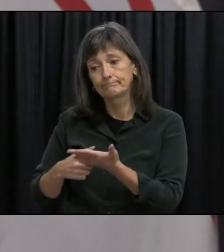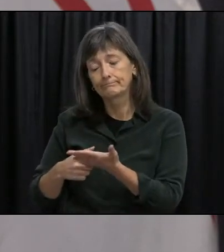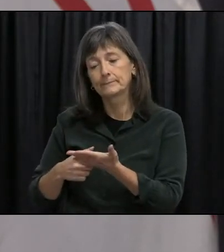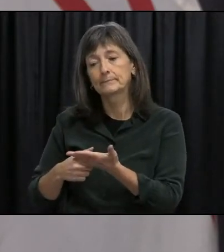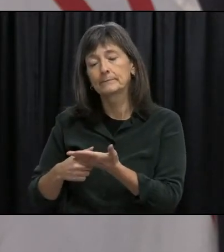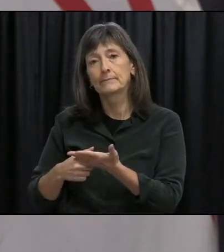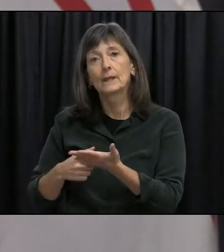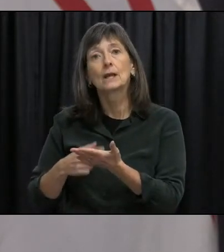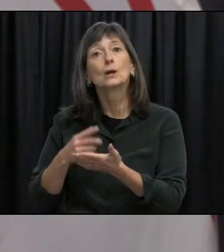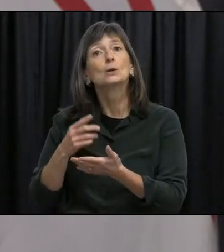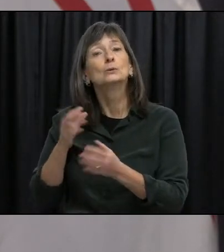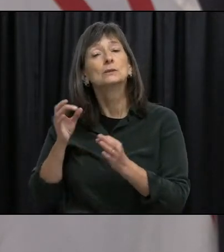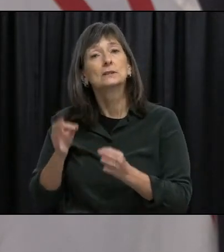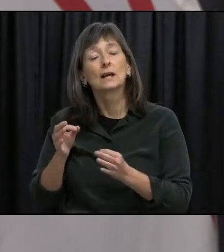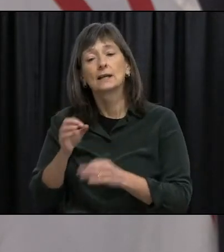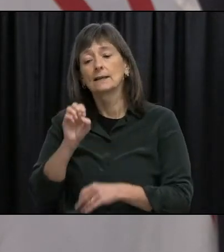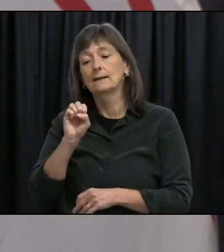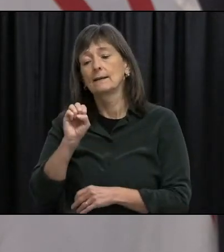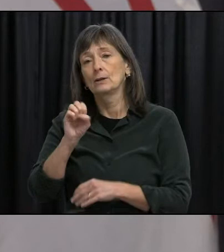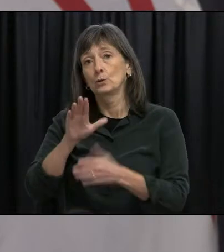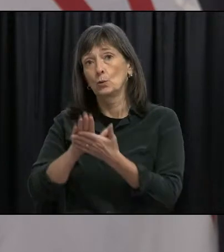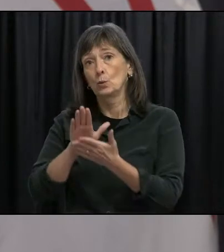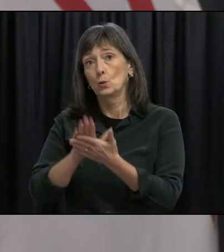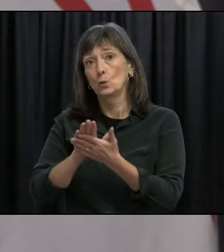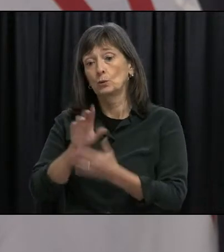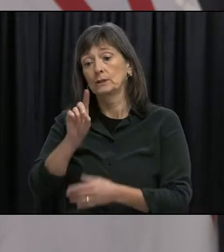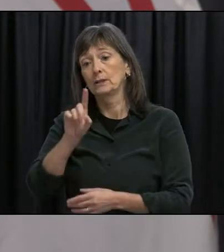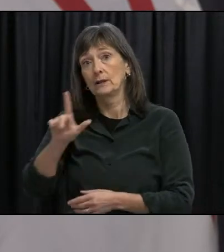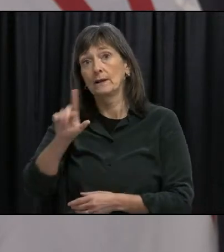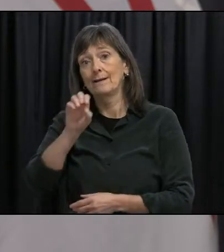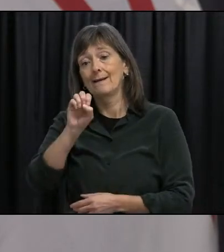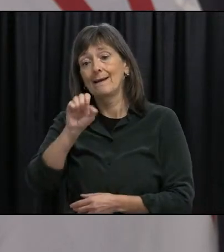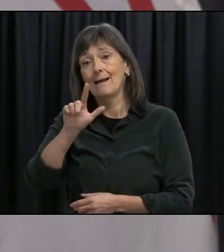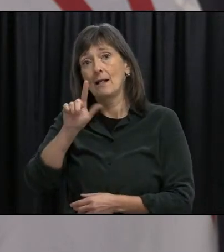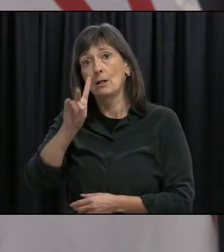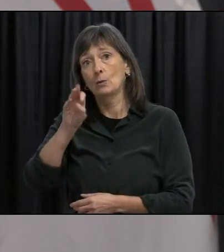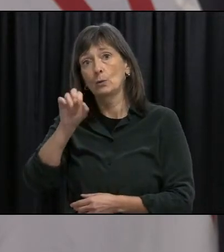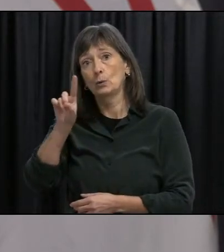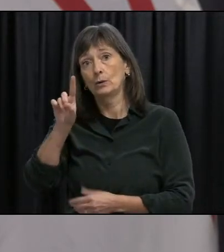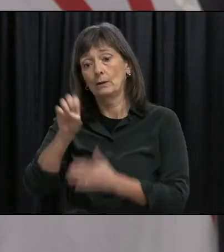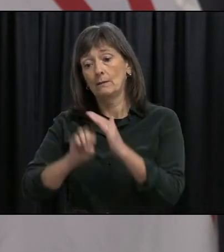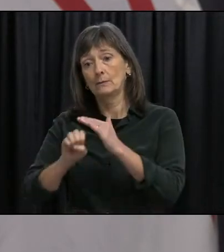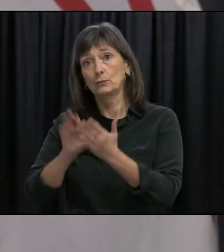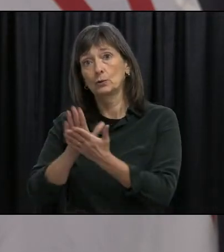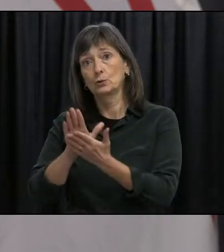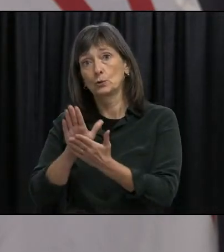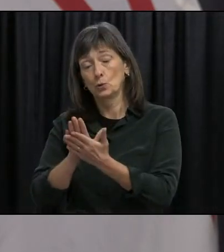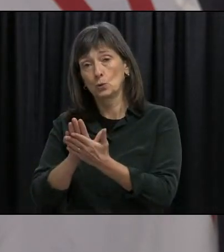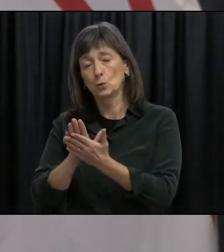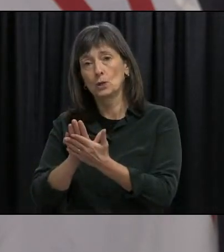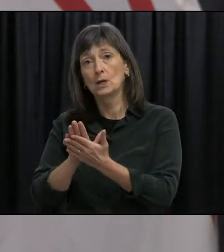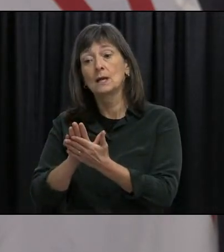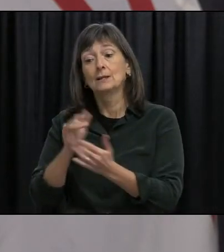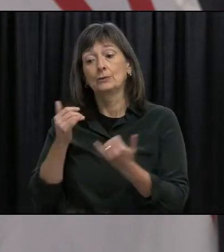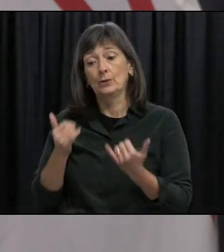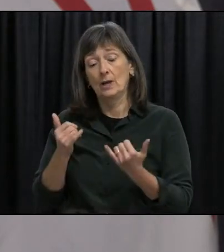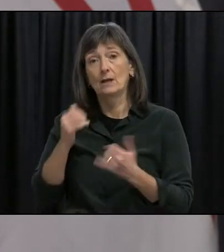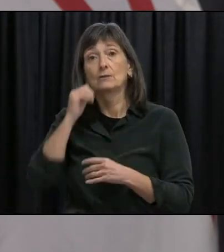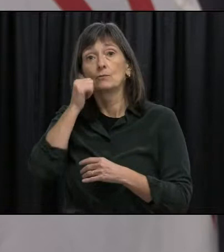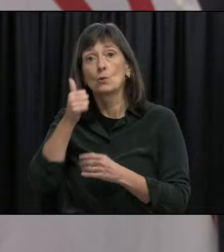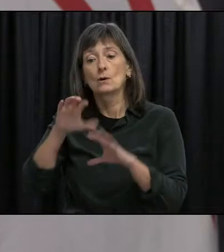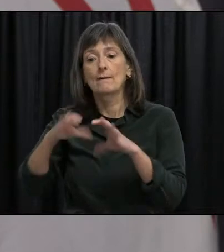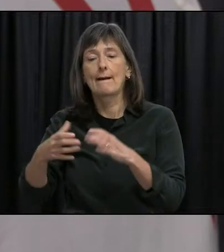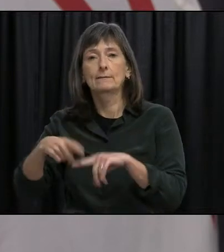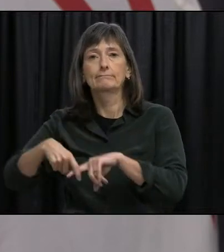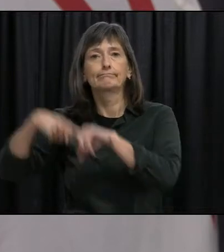suspend classes at Elwood Elementary School in Deer Lake for 2 days, today and tomorrow, to